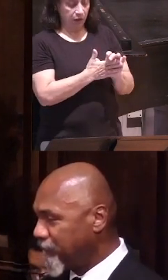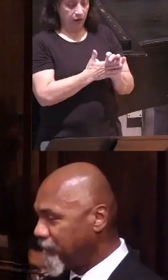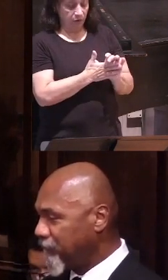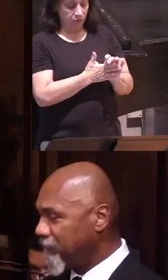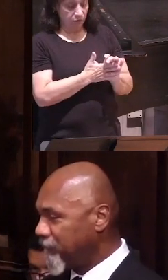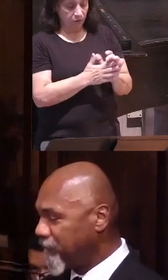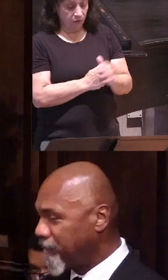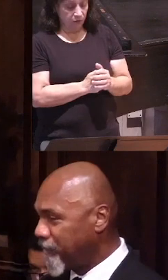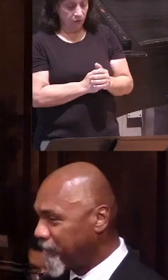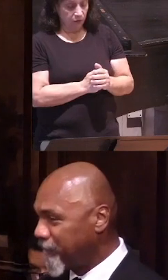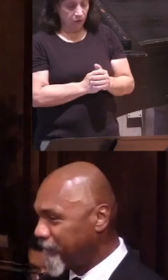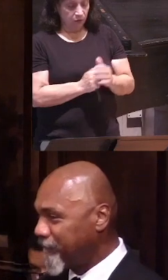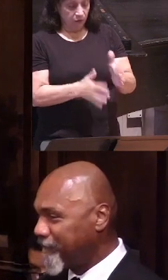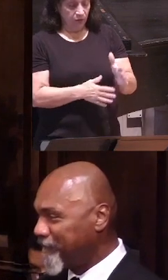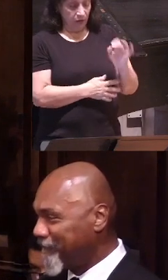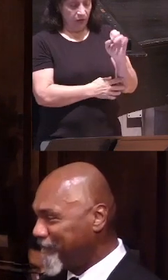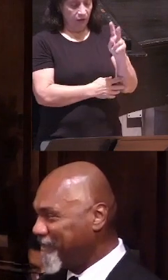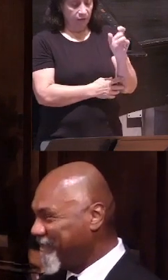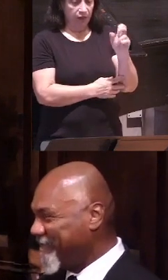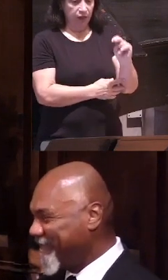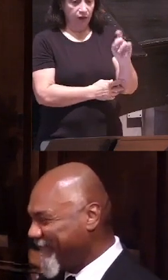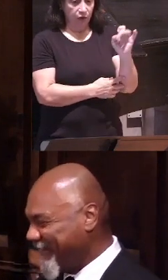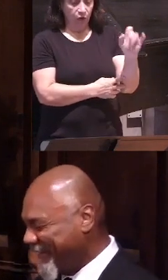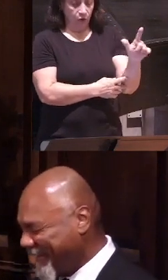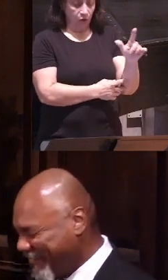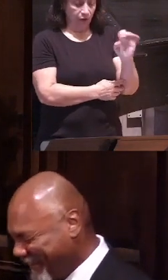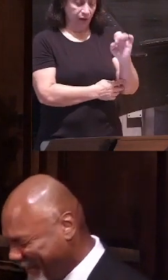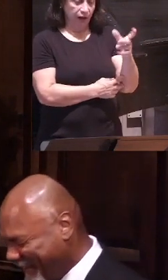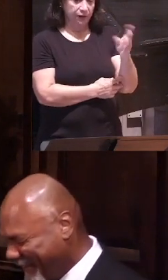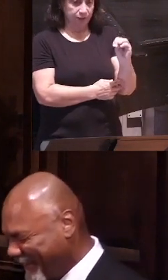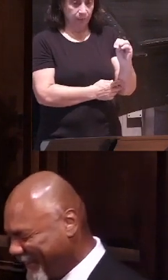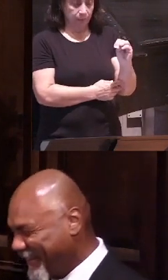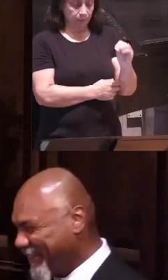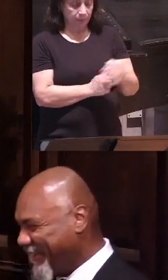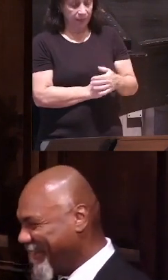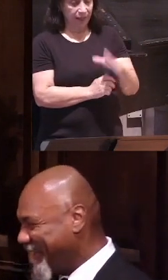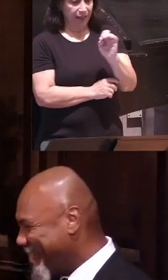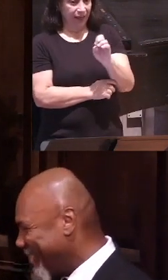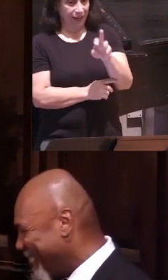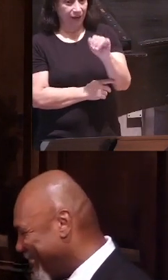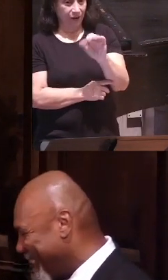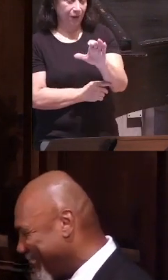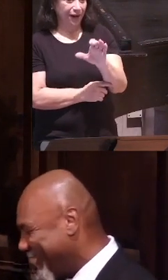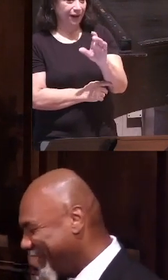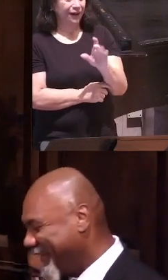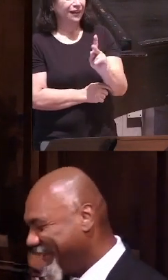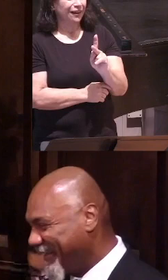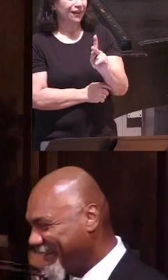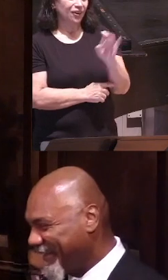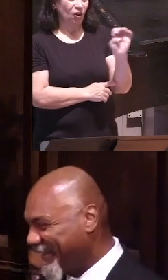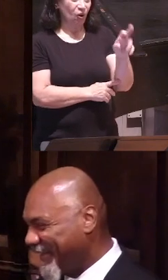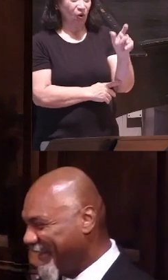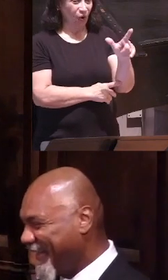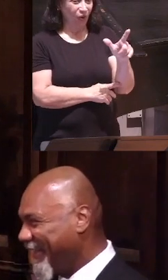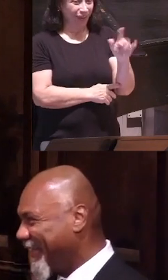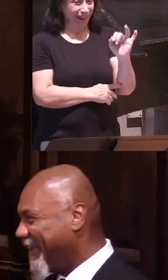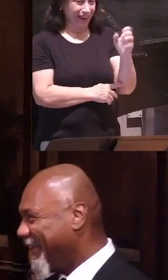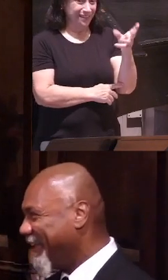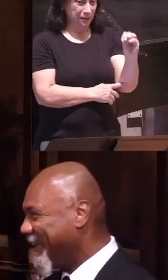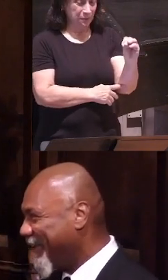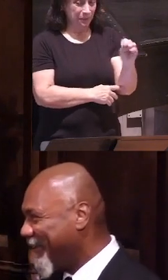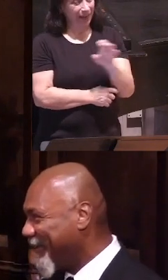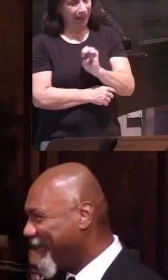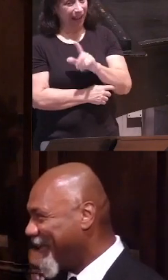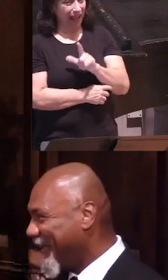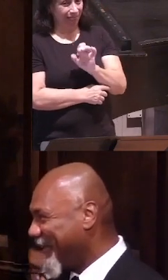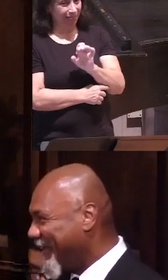Evelyn Earl Exum, don't say it. Eric Earl Exum, don't say it.